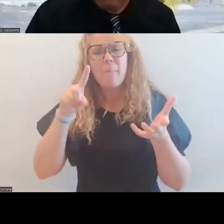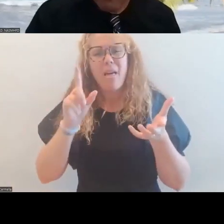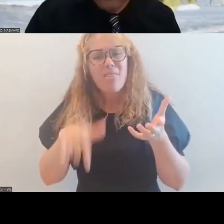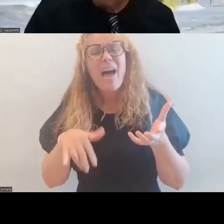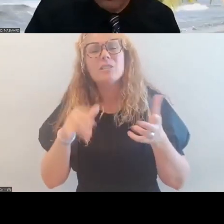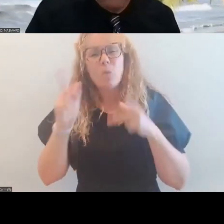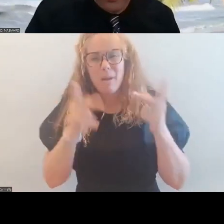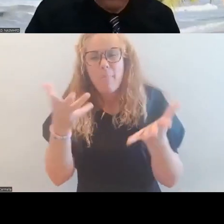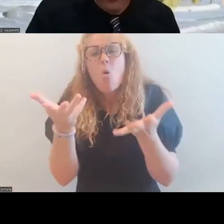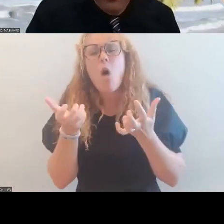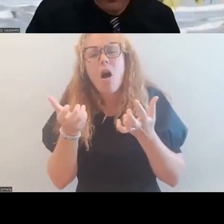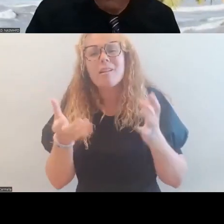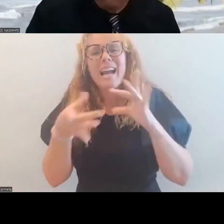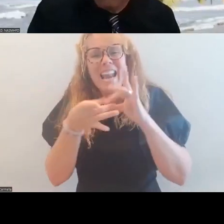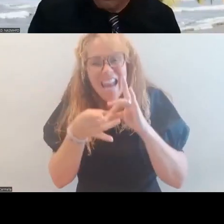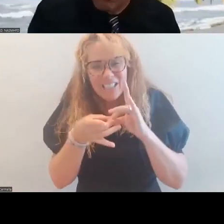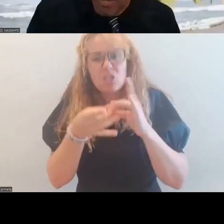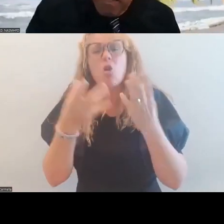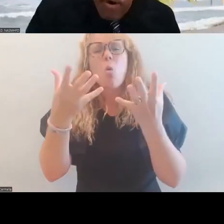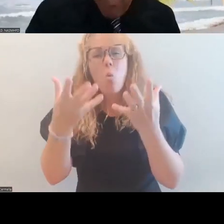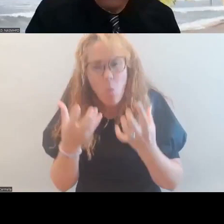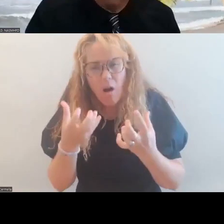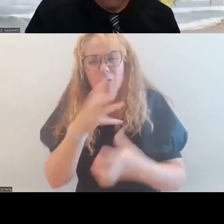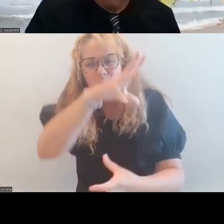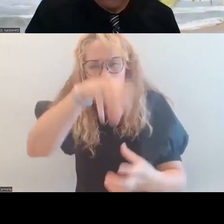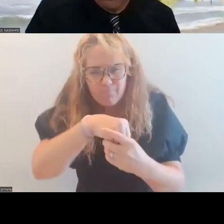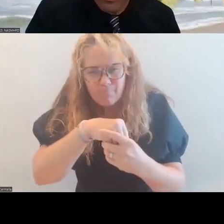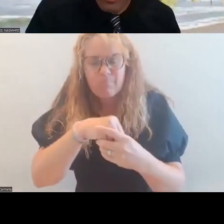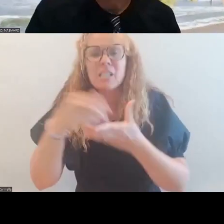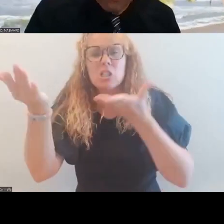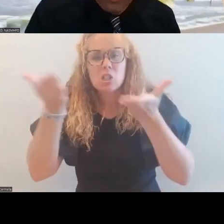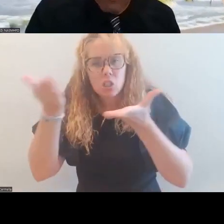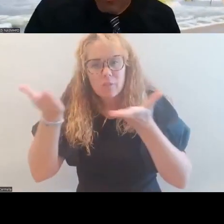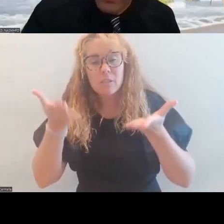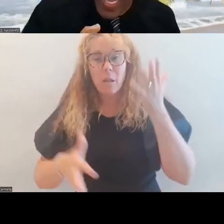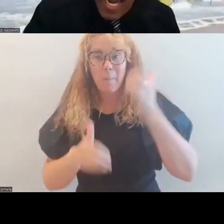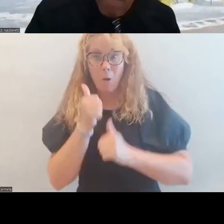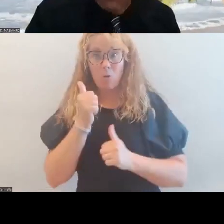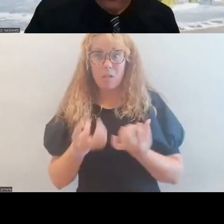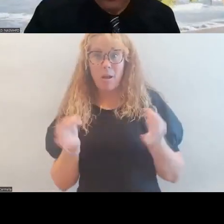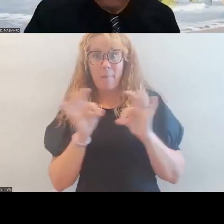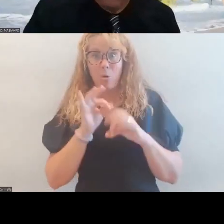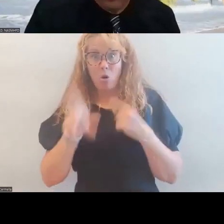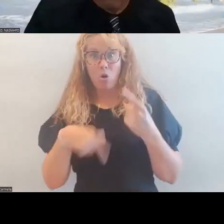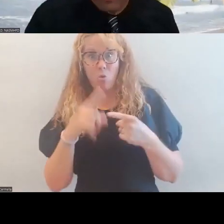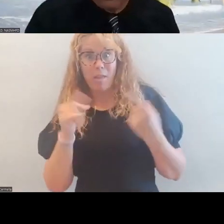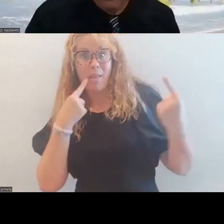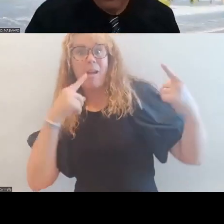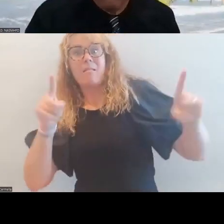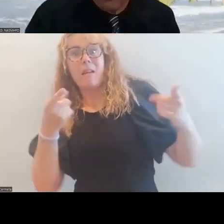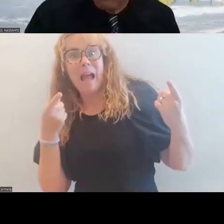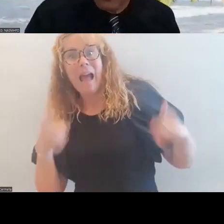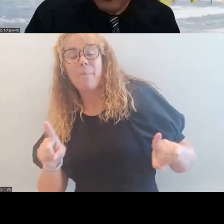that people want. They want connection. They want to be able to be a part of services. And most of all, when that happens, you see